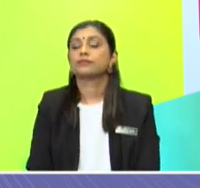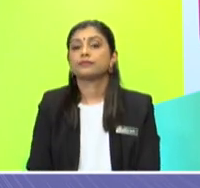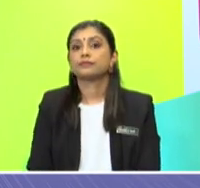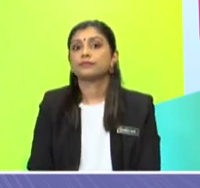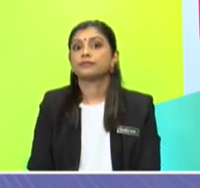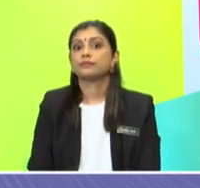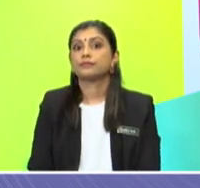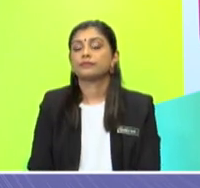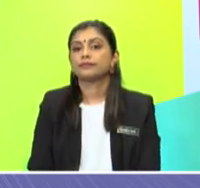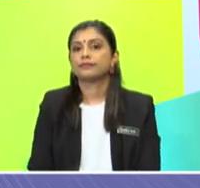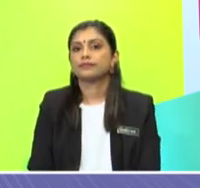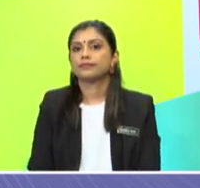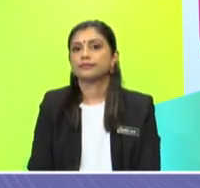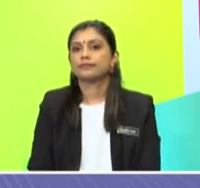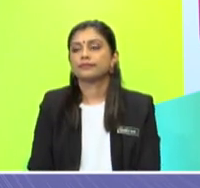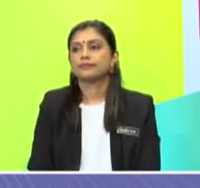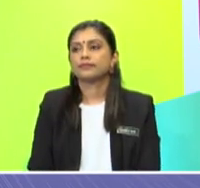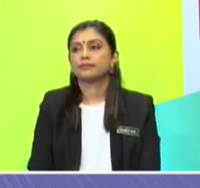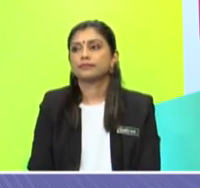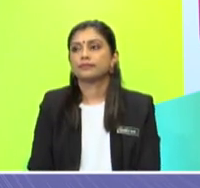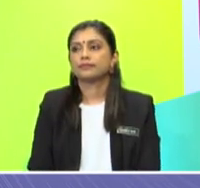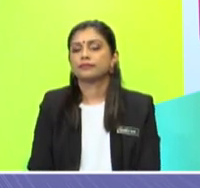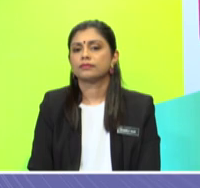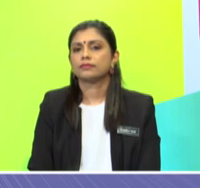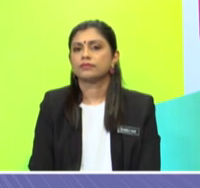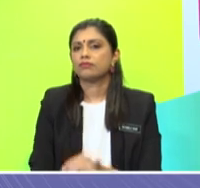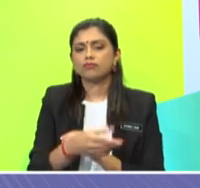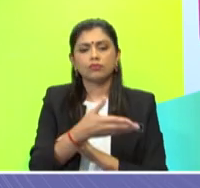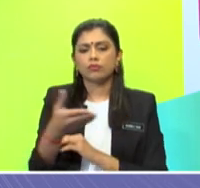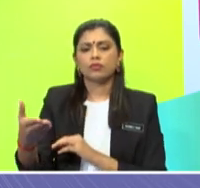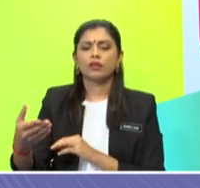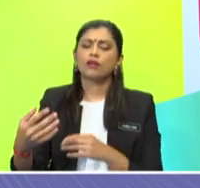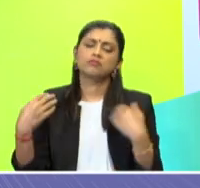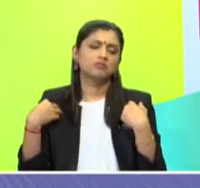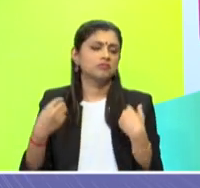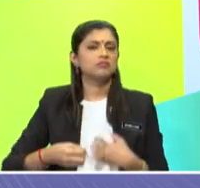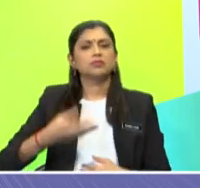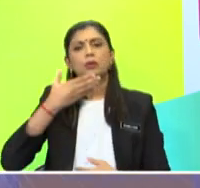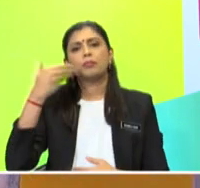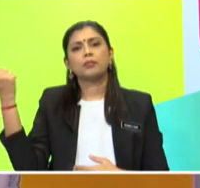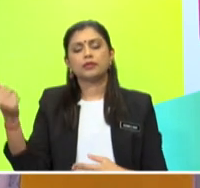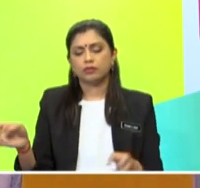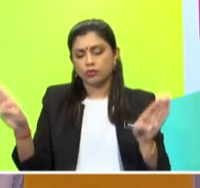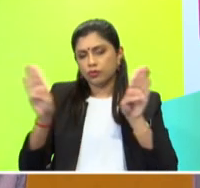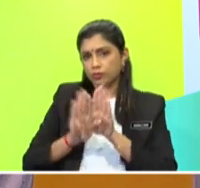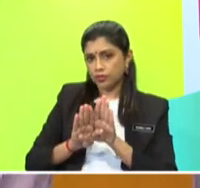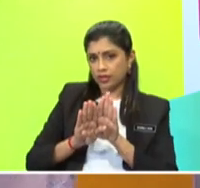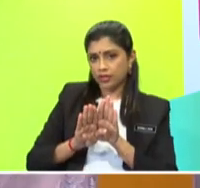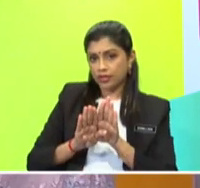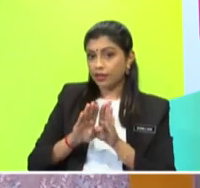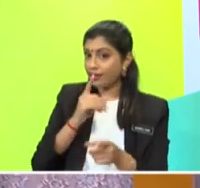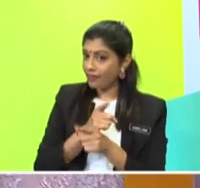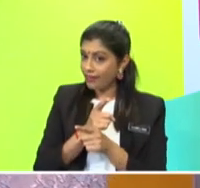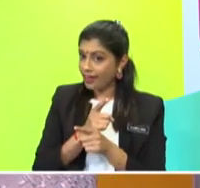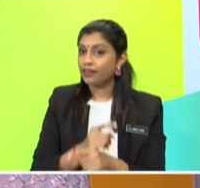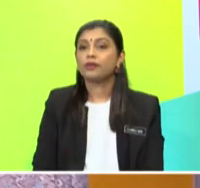soon. Send my regards to. Well, of course, I'm sure all of you have so many other better ways to close your email, am I right? So these